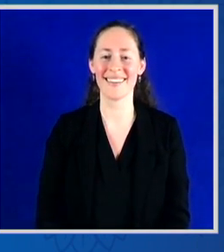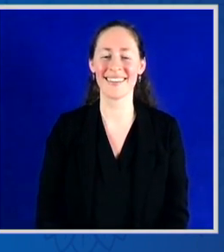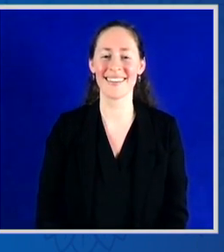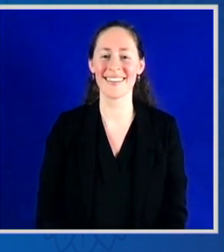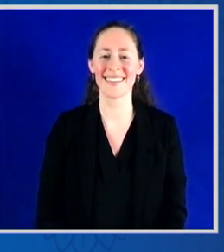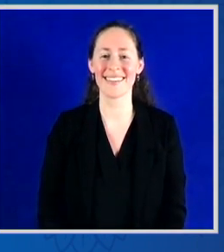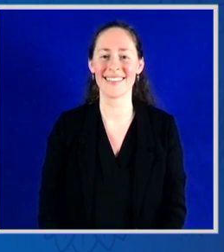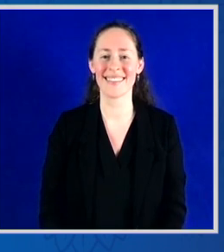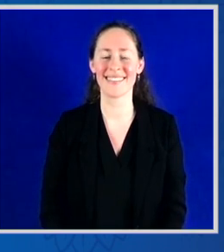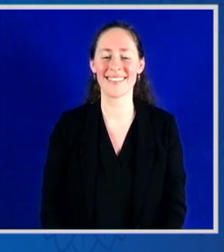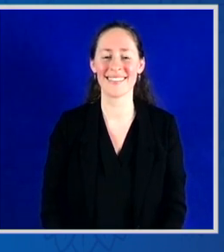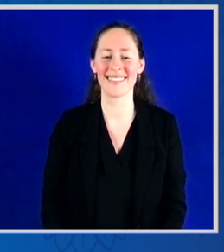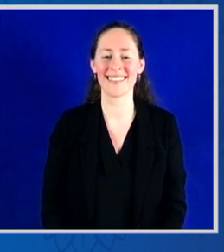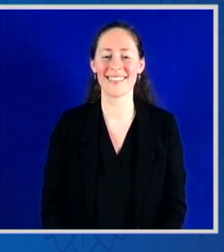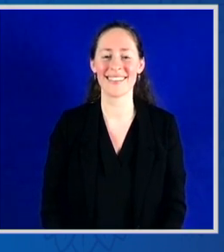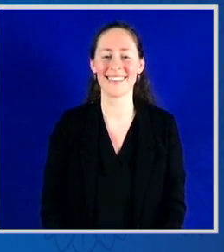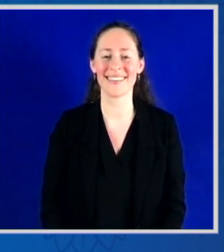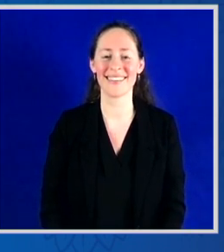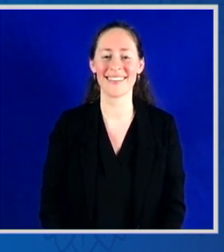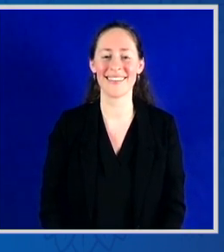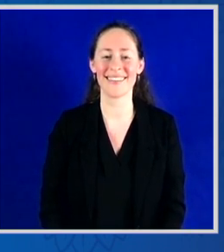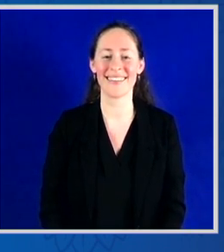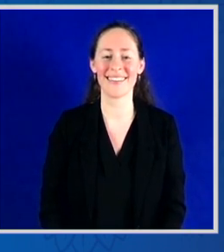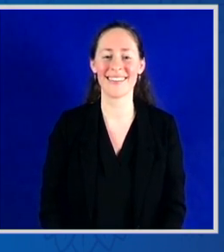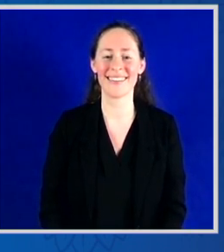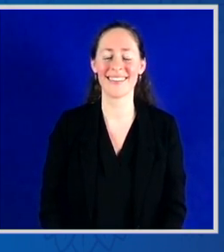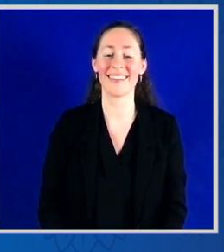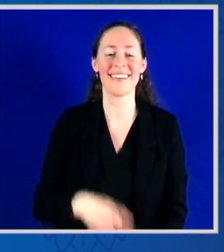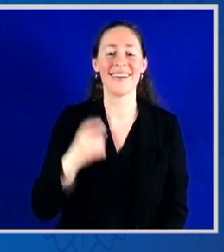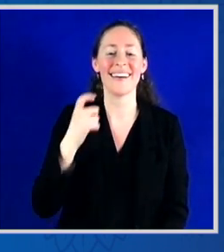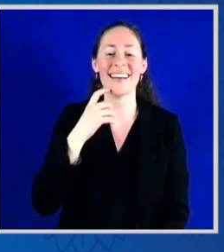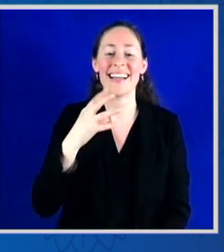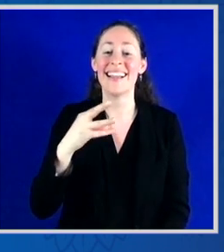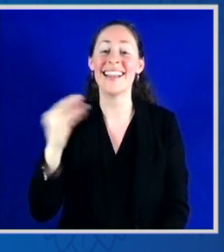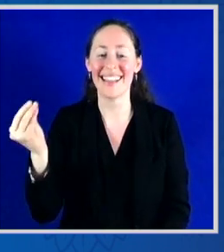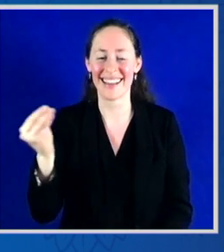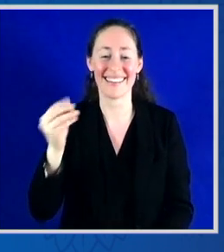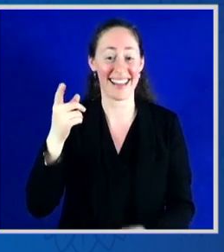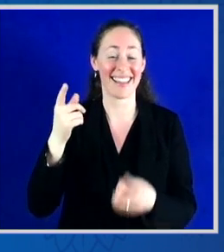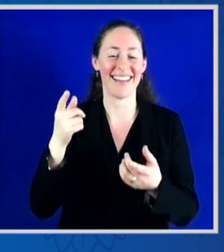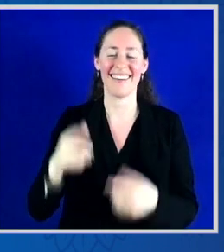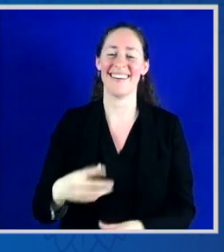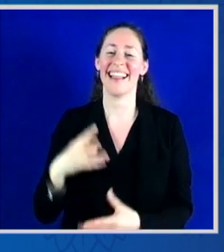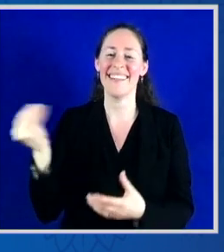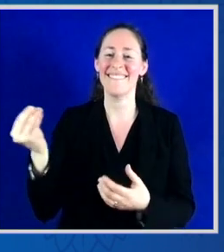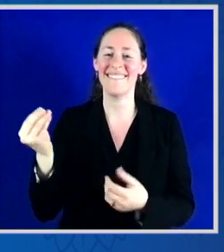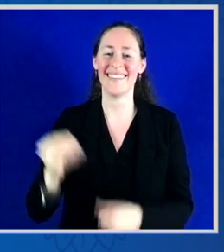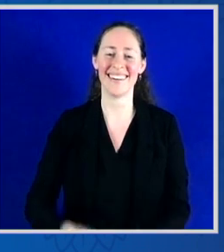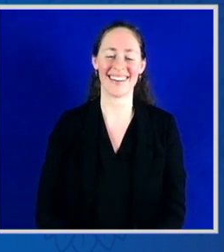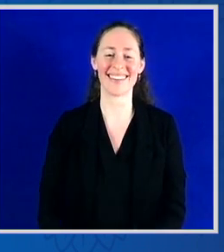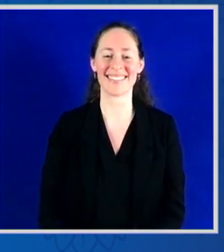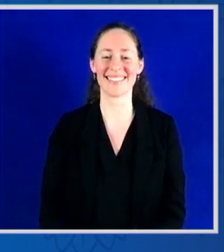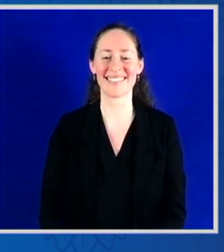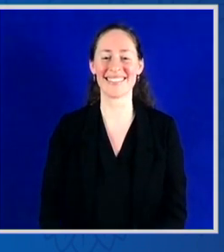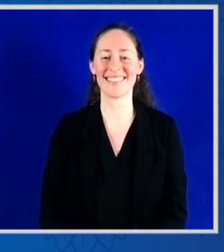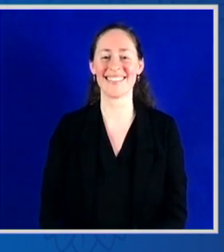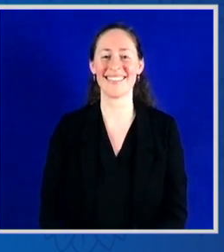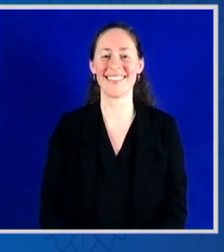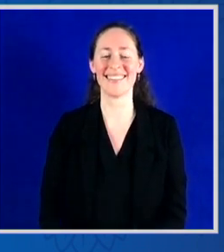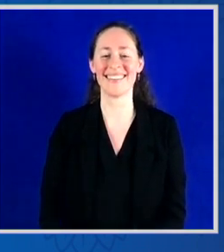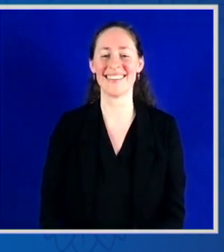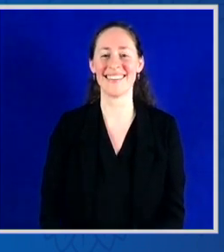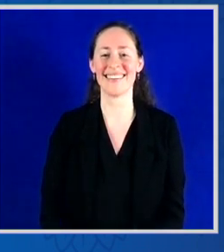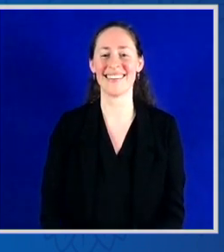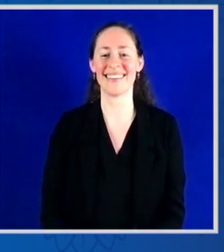They had to walk out for a second, and now they're just, yeah. But, okay, They well, can just, photobomb as soon as they